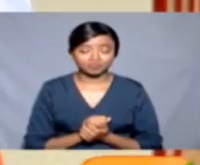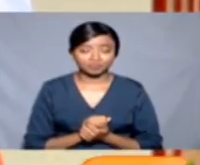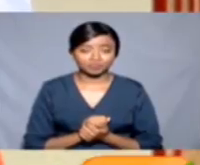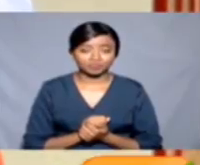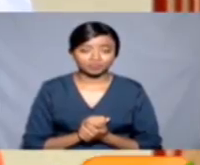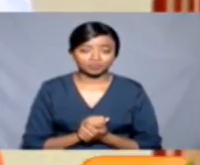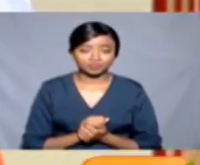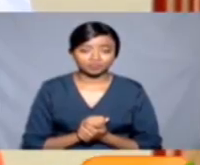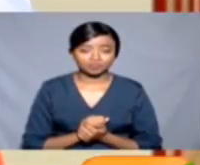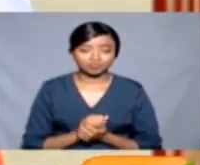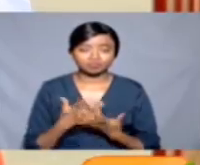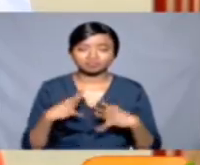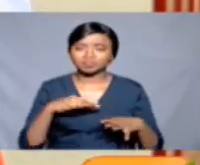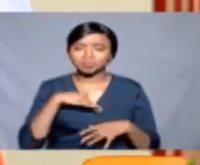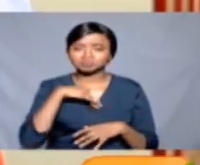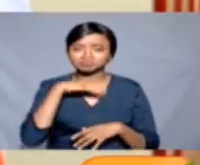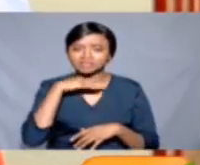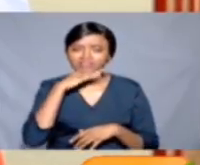is about